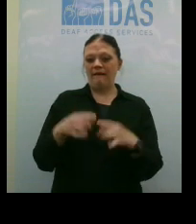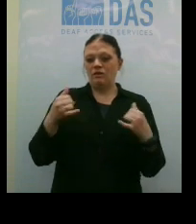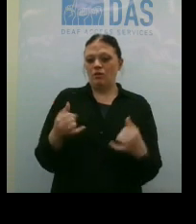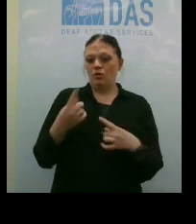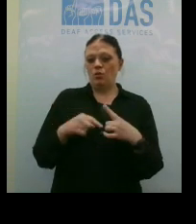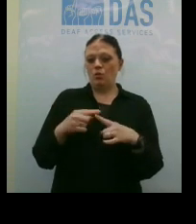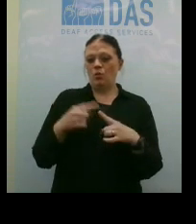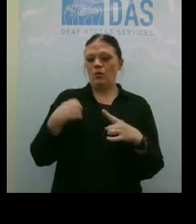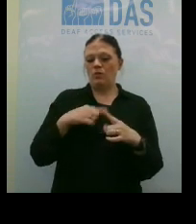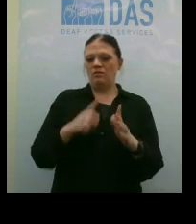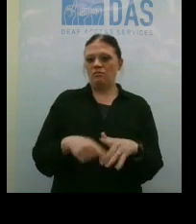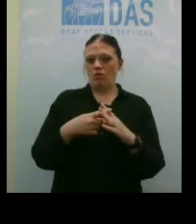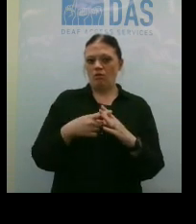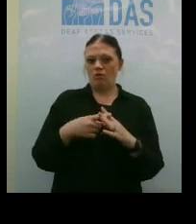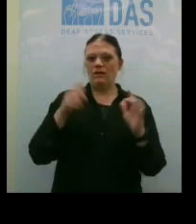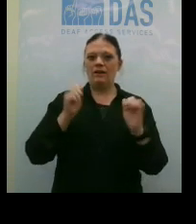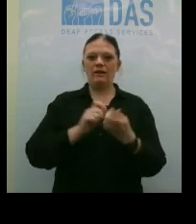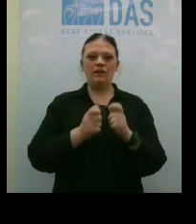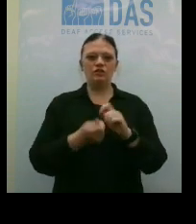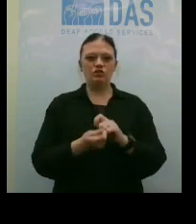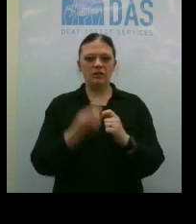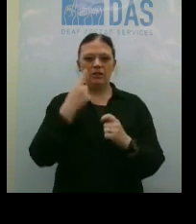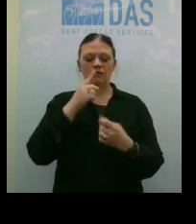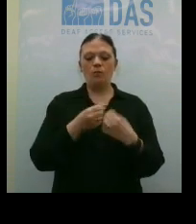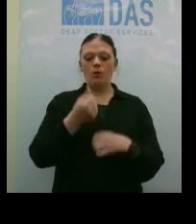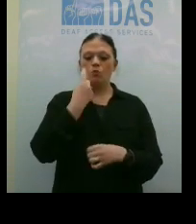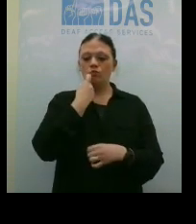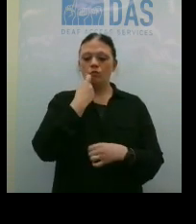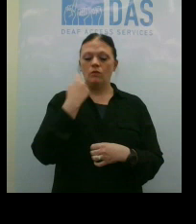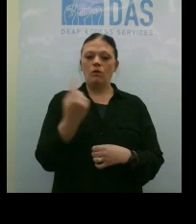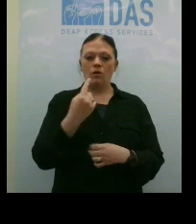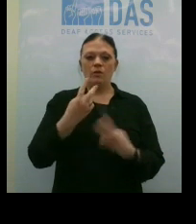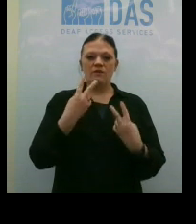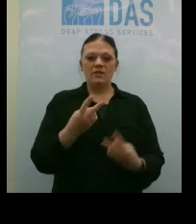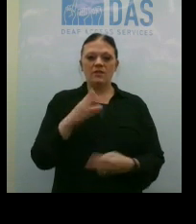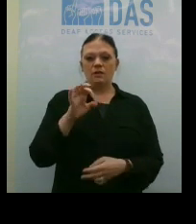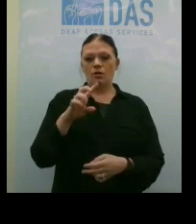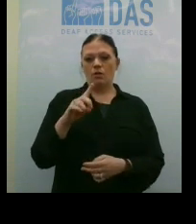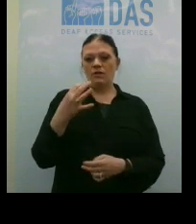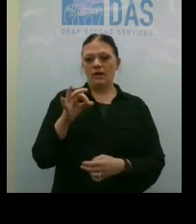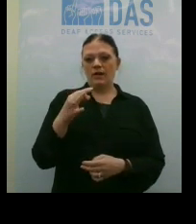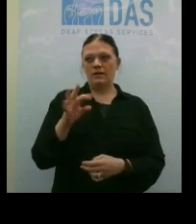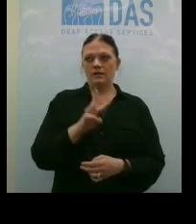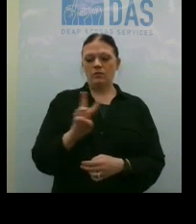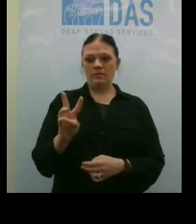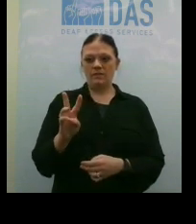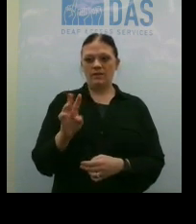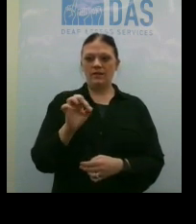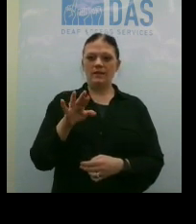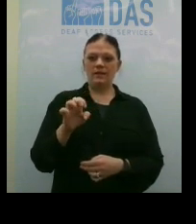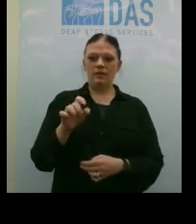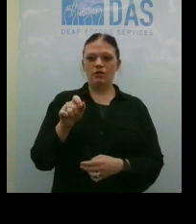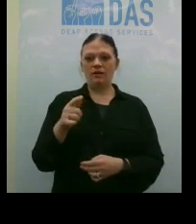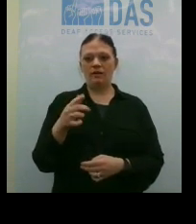started this, and it can change. And for the latest information, always go to our COVID-19 webpage at